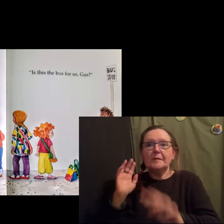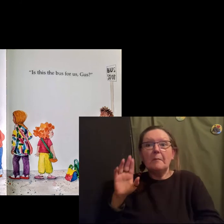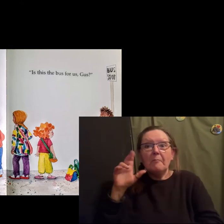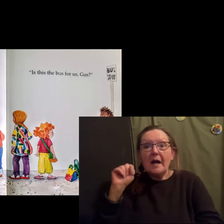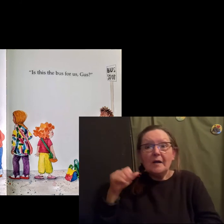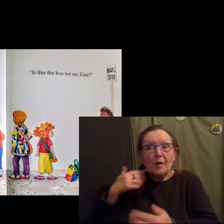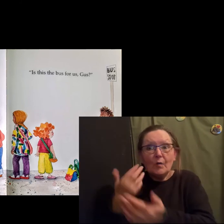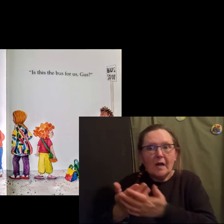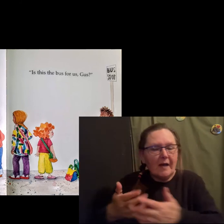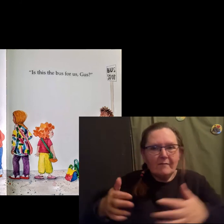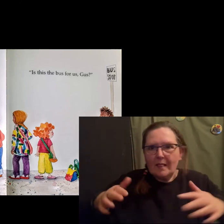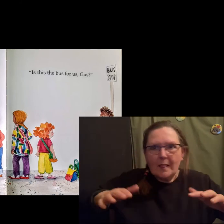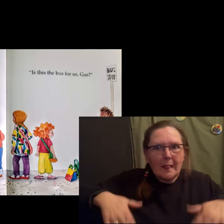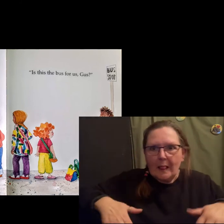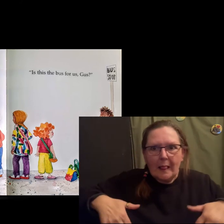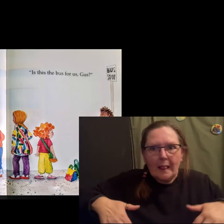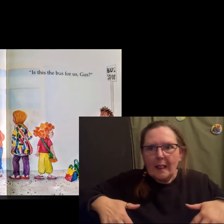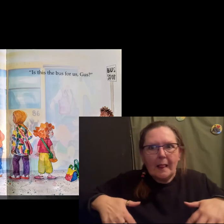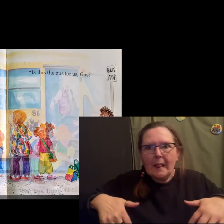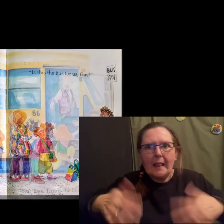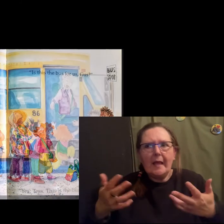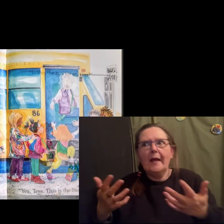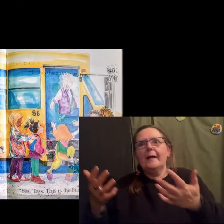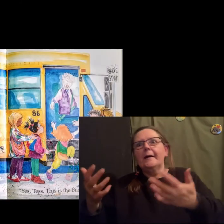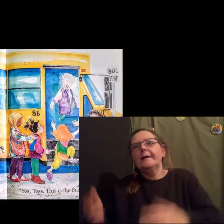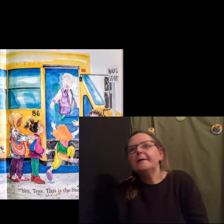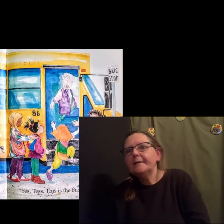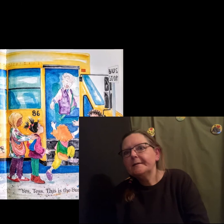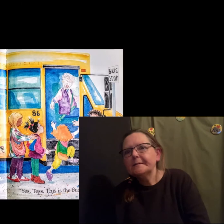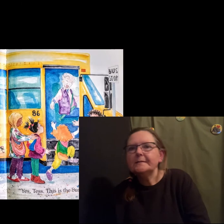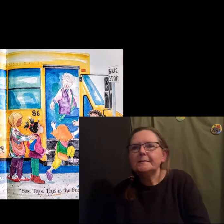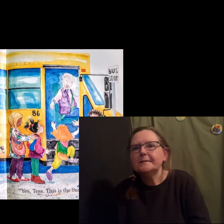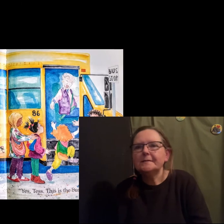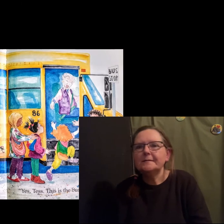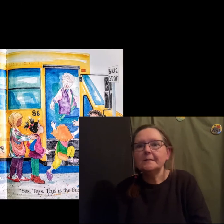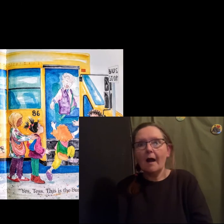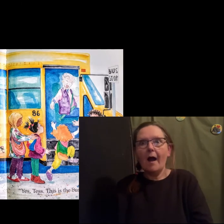very unhappy. Let's see what's coming.